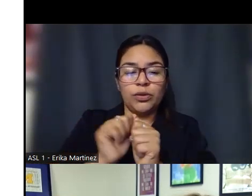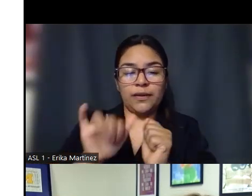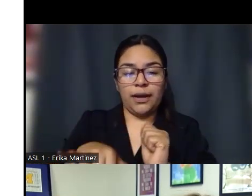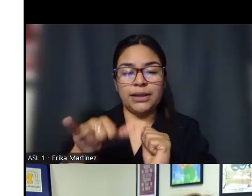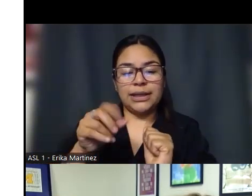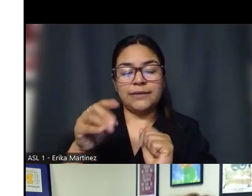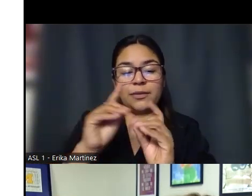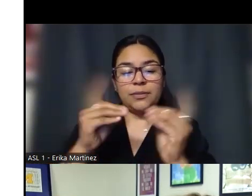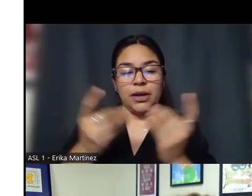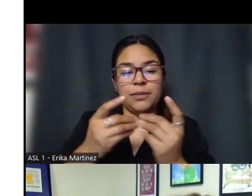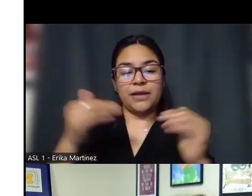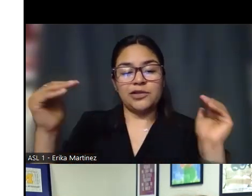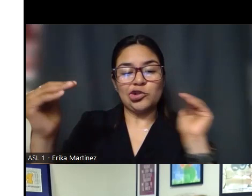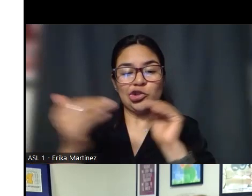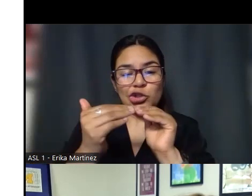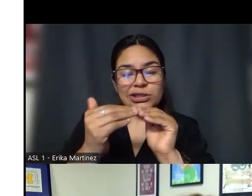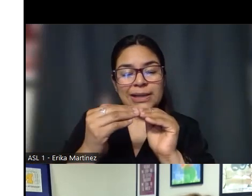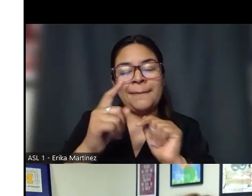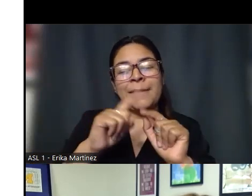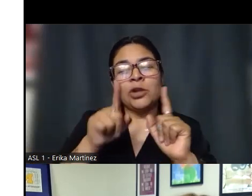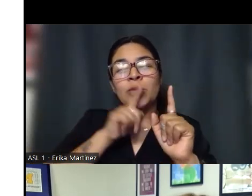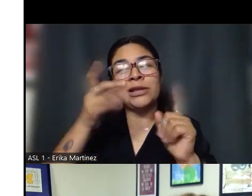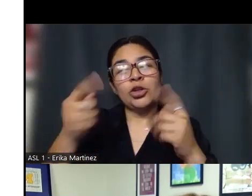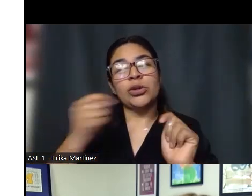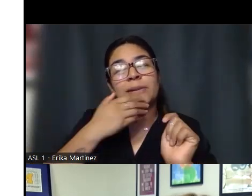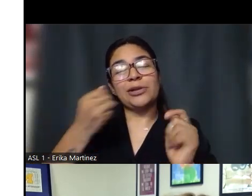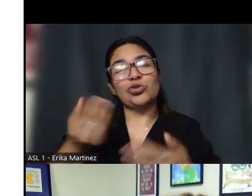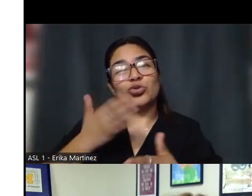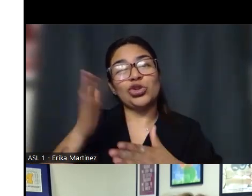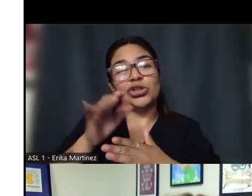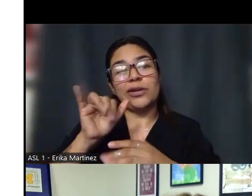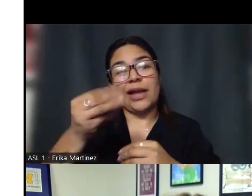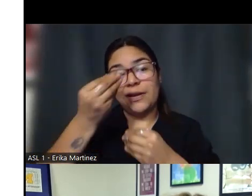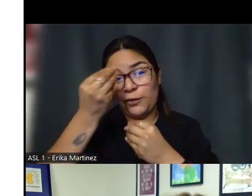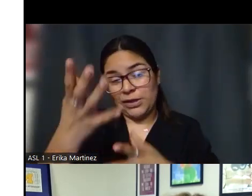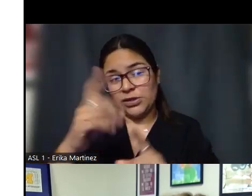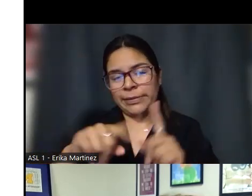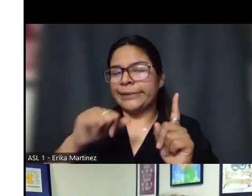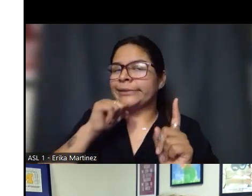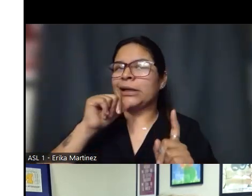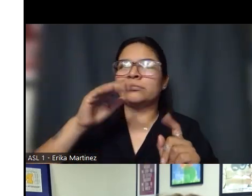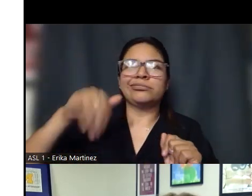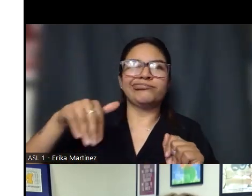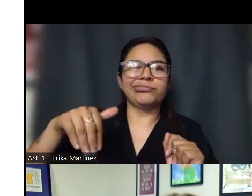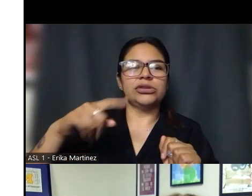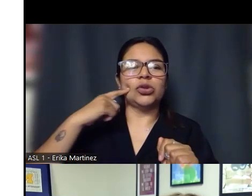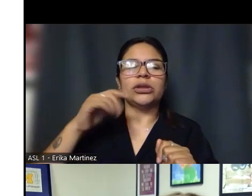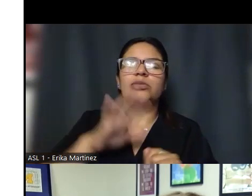they provide information as they can, but really they're guessing and projecting just like we